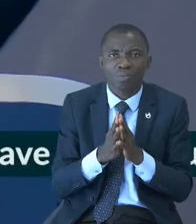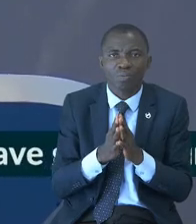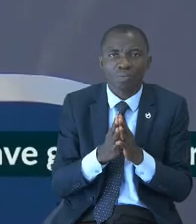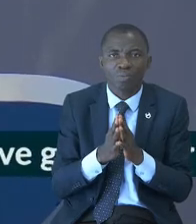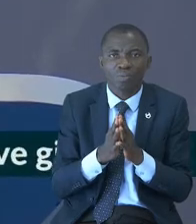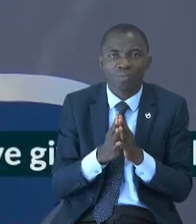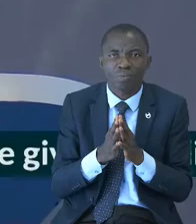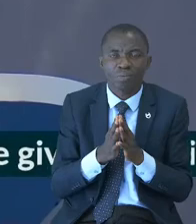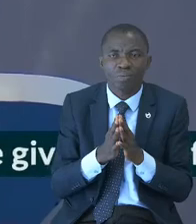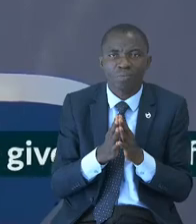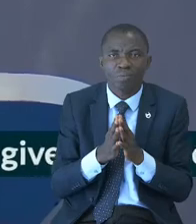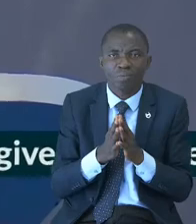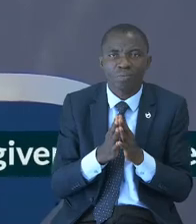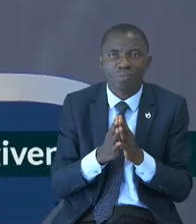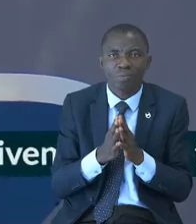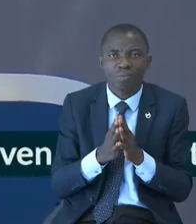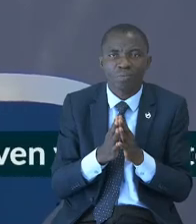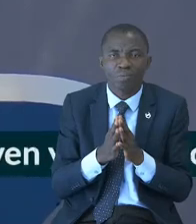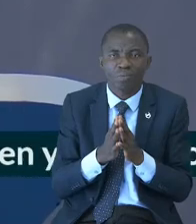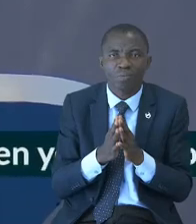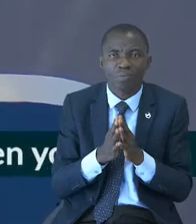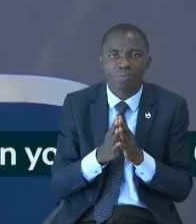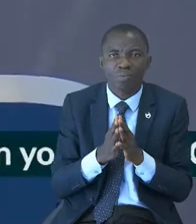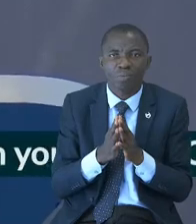side. Okay, thank you very much. God bless you.